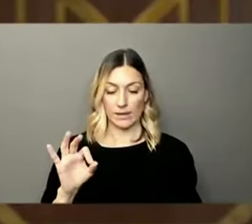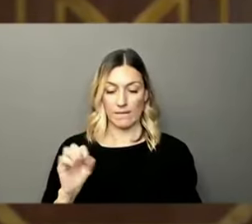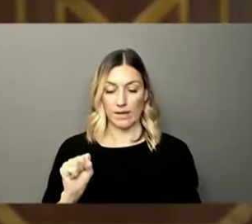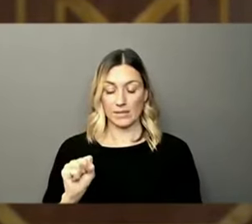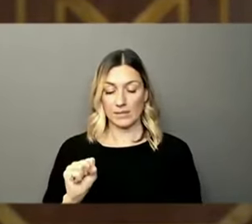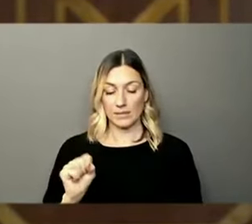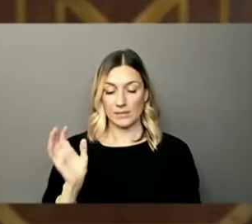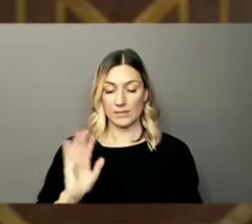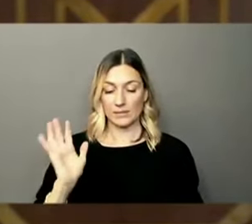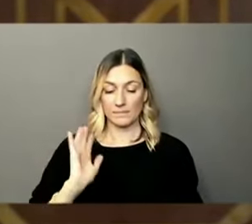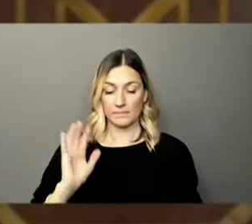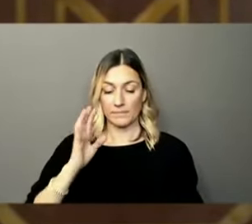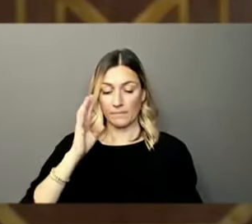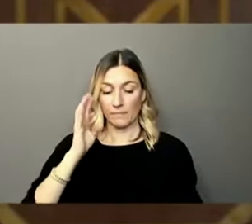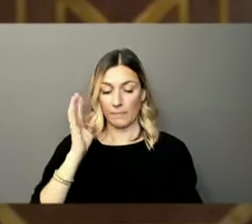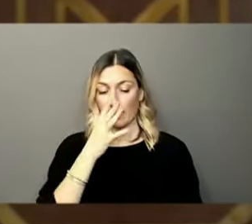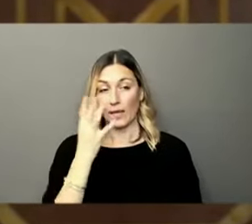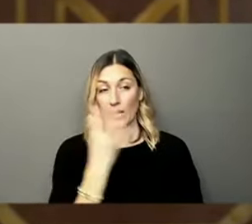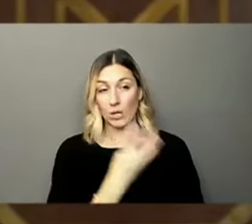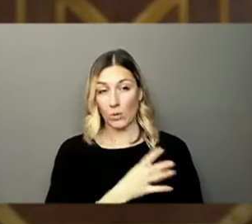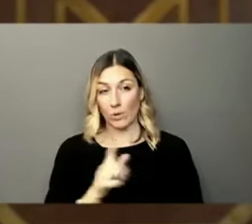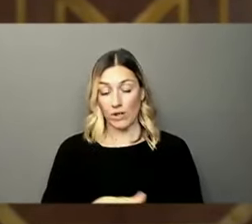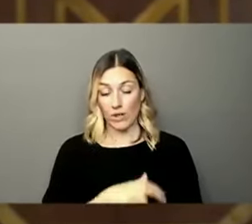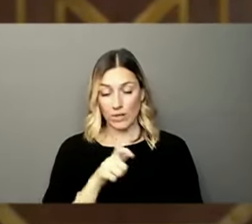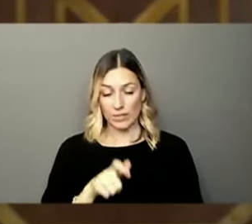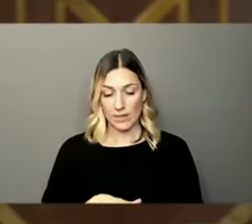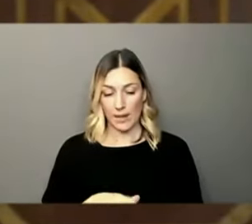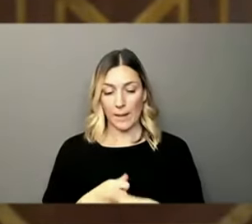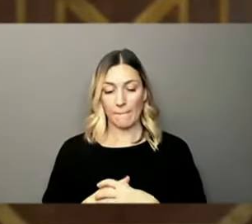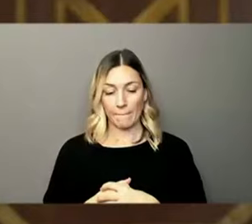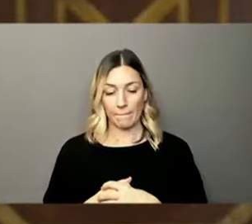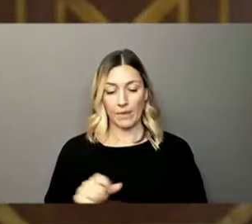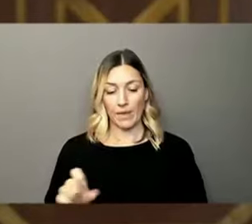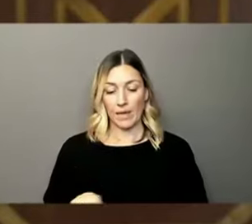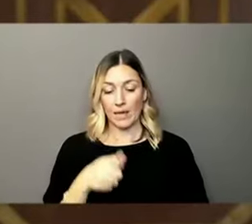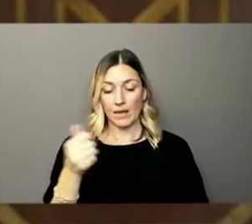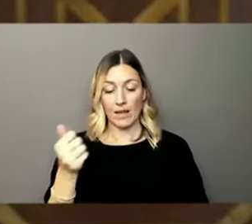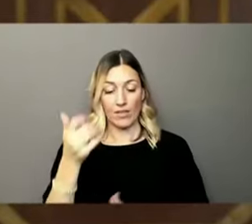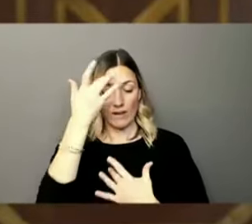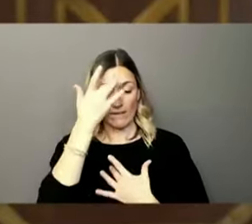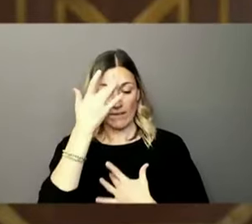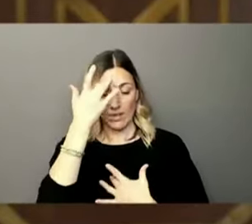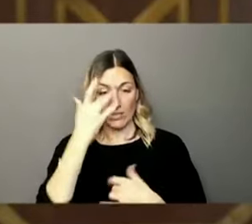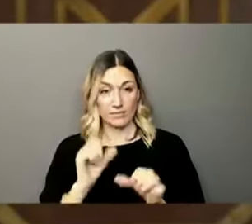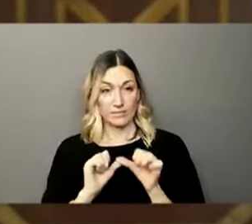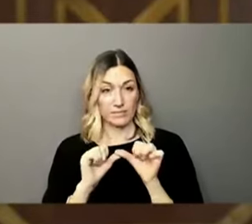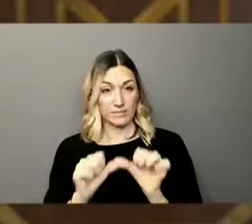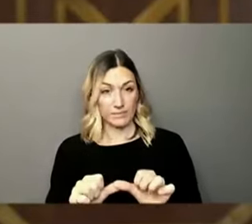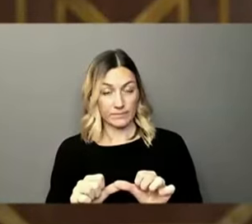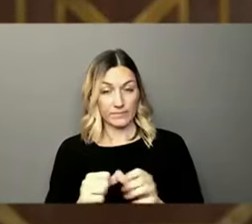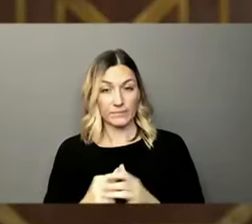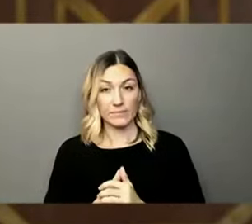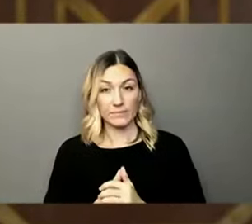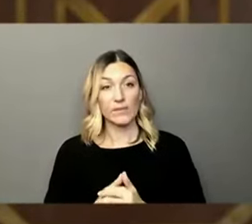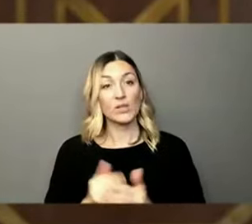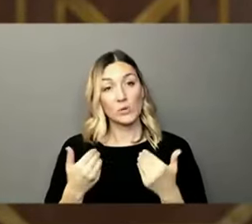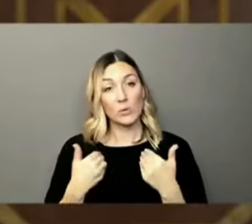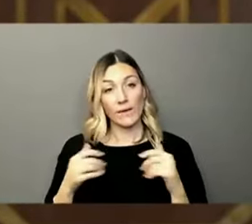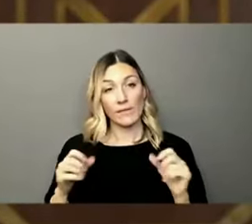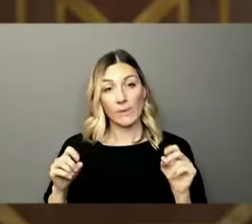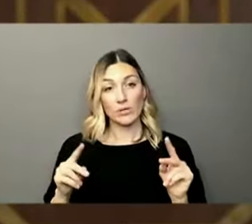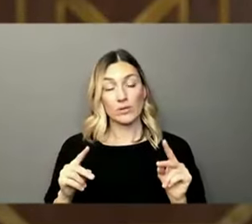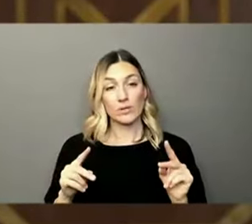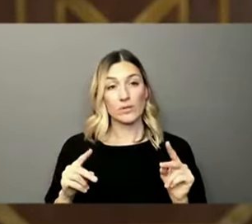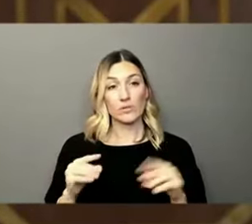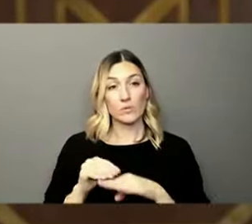for a long time and other infection-associated chronic illnesses. You have an historic opportunity to act. The lives of